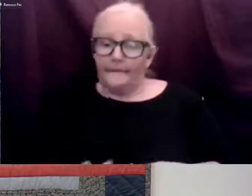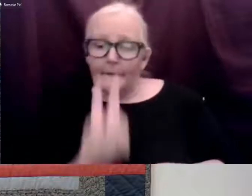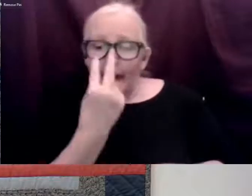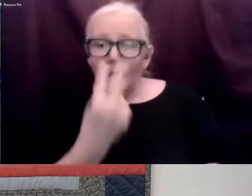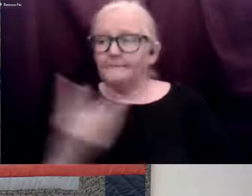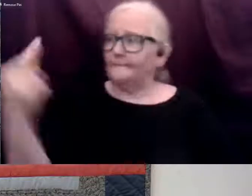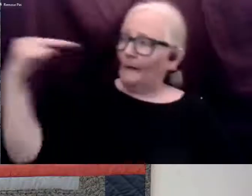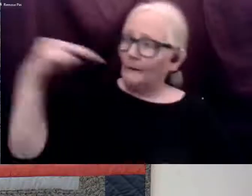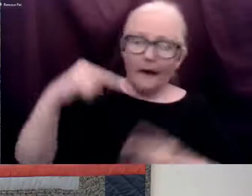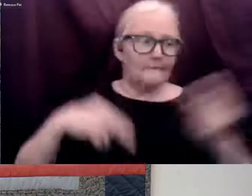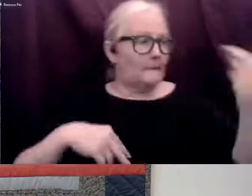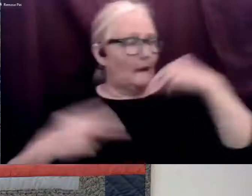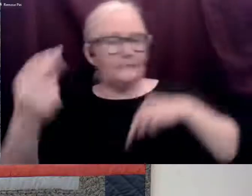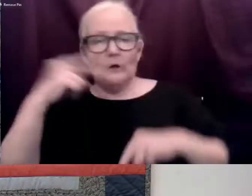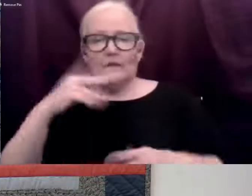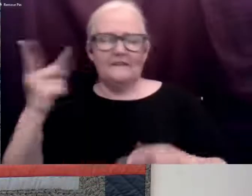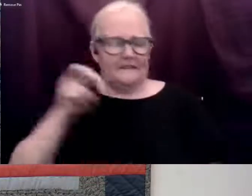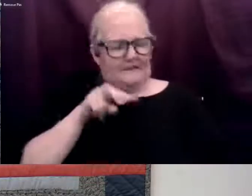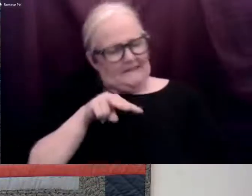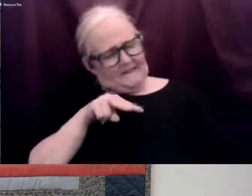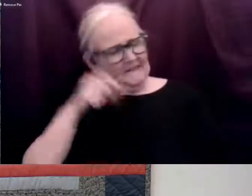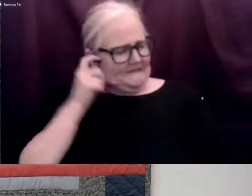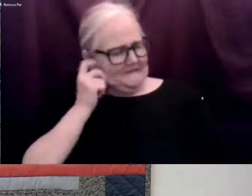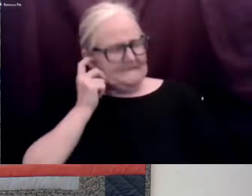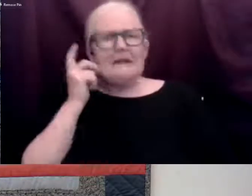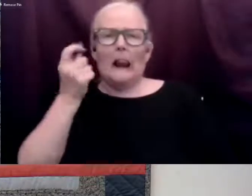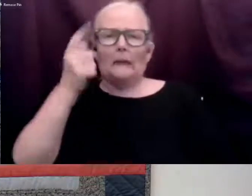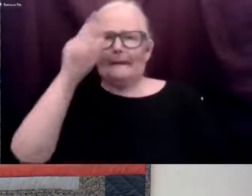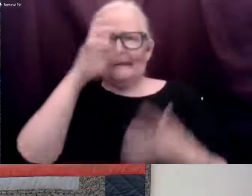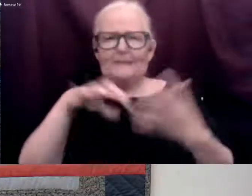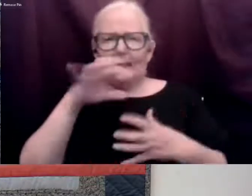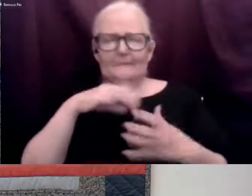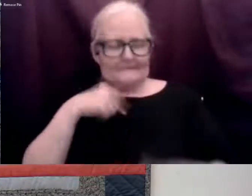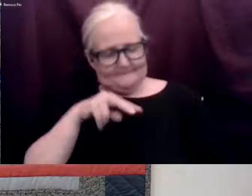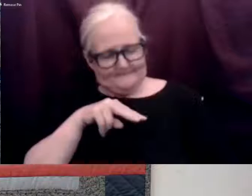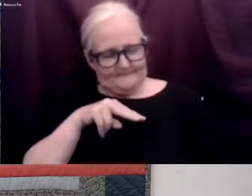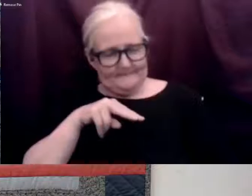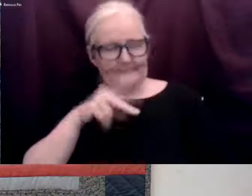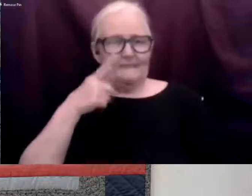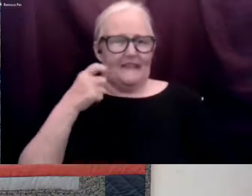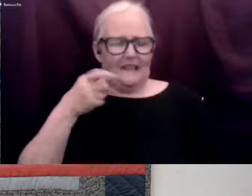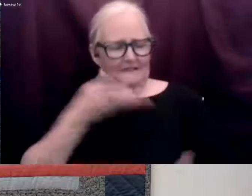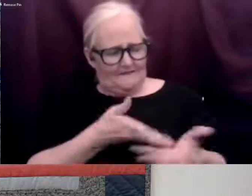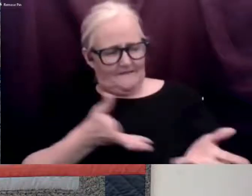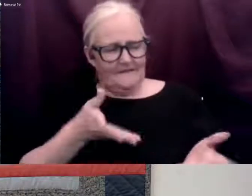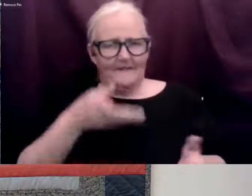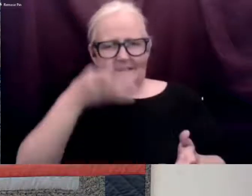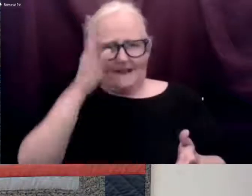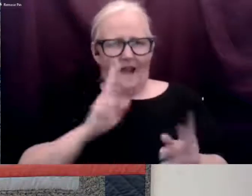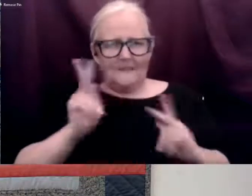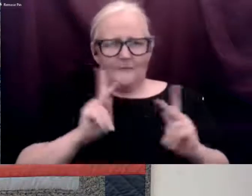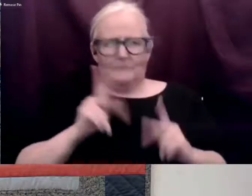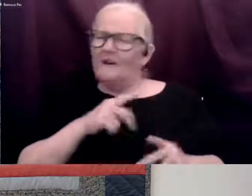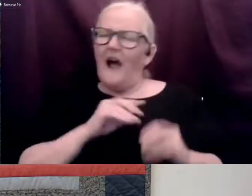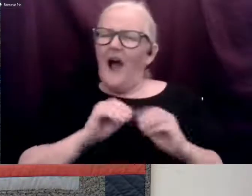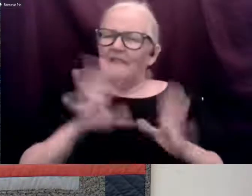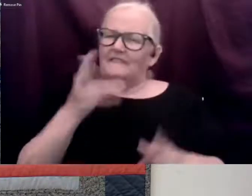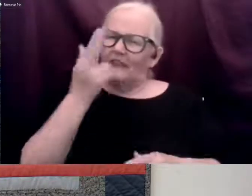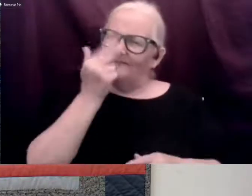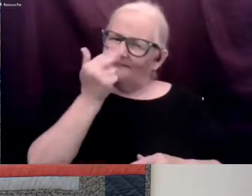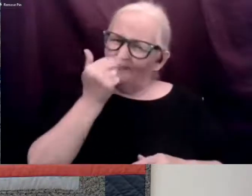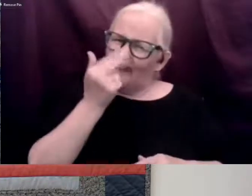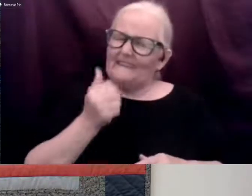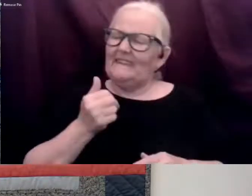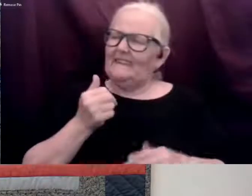for words because we, God's people, are so funny and wonderful and odd all at the same time.